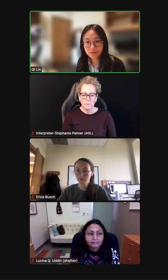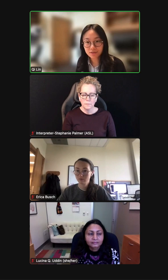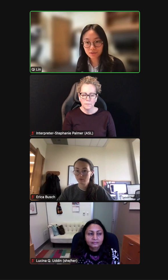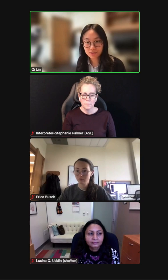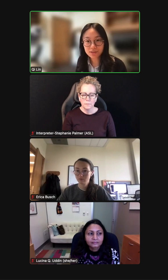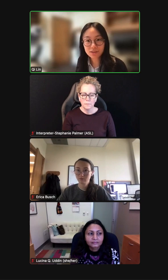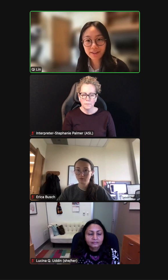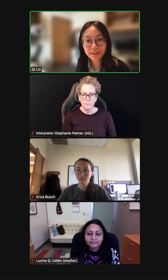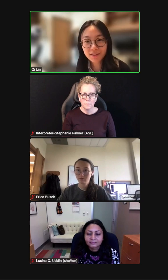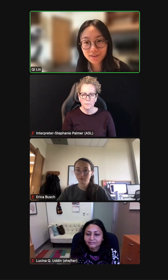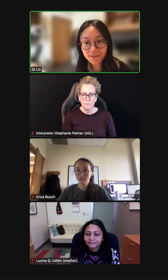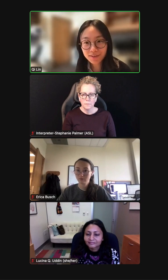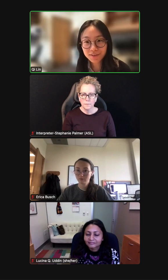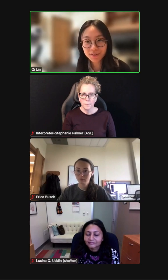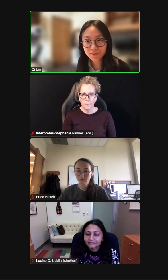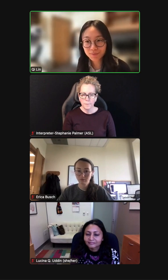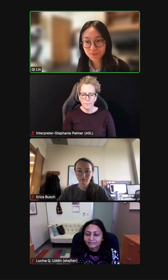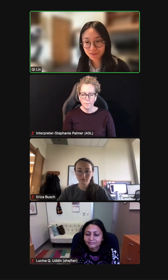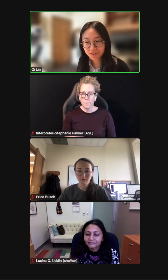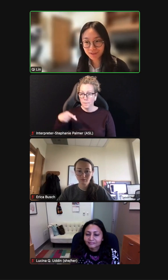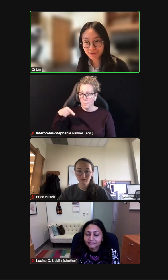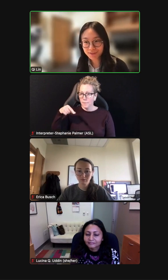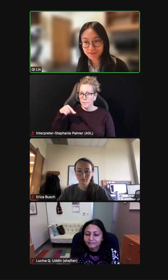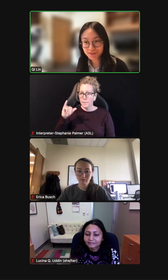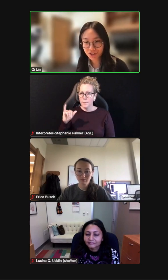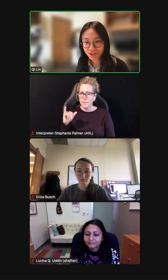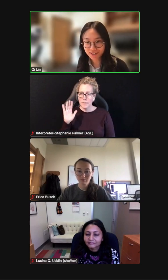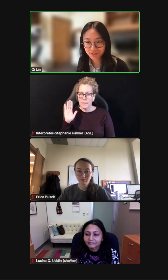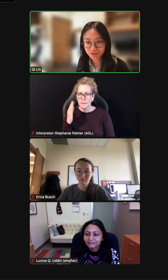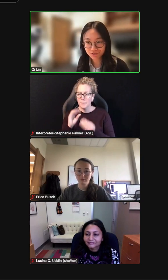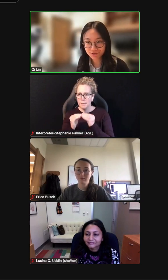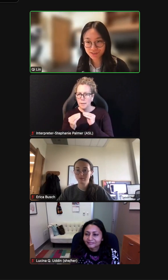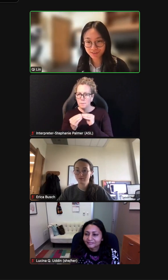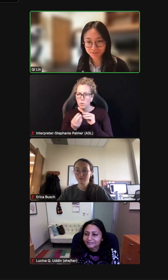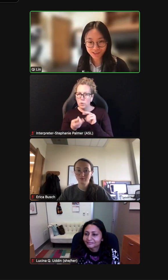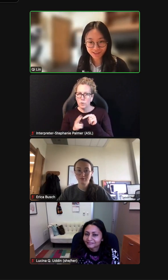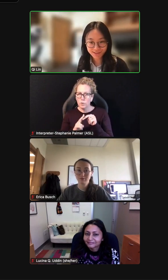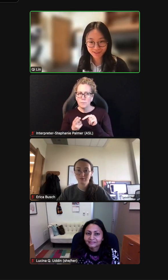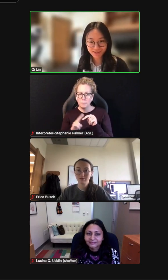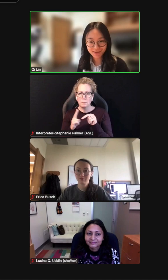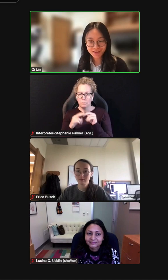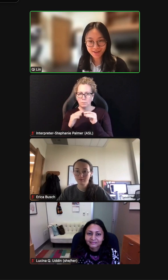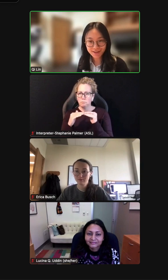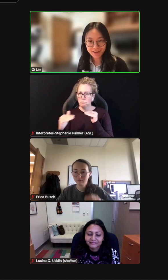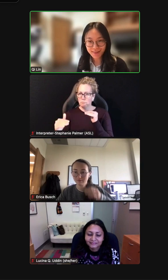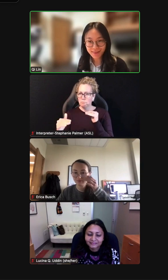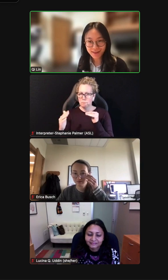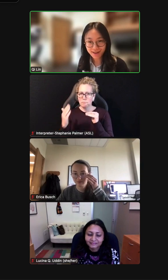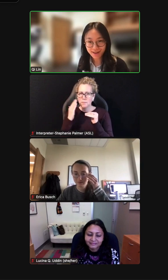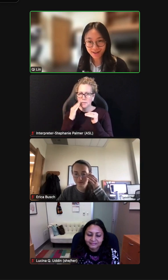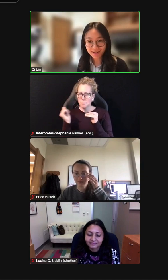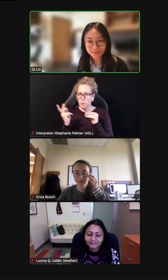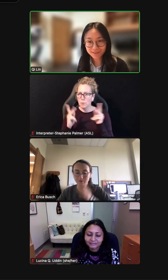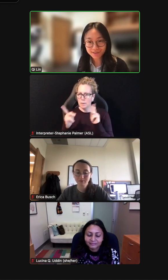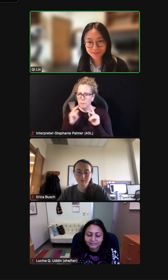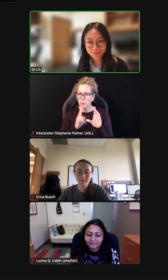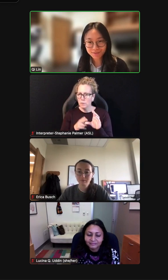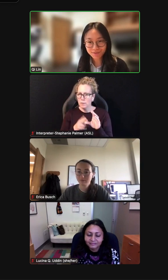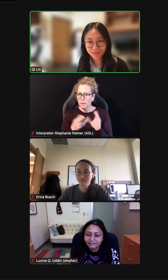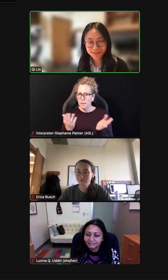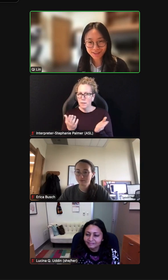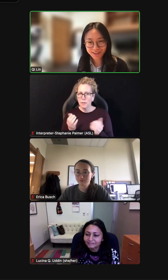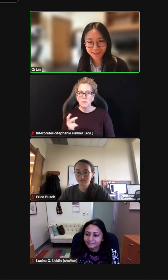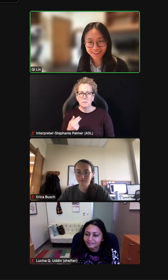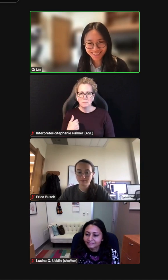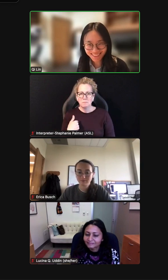All right, so it looks like the number is starting to stabilize. Then, oh,